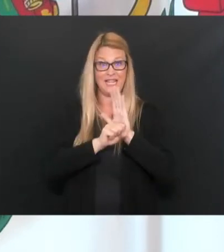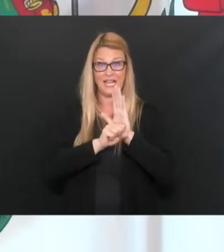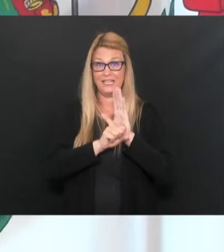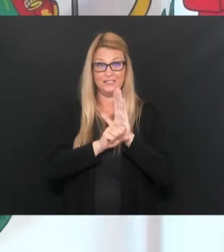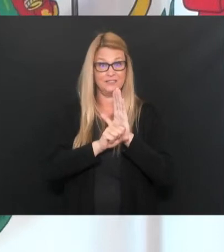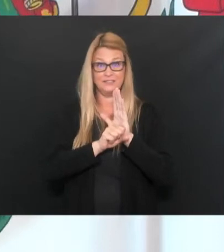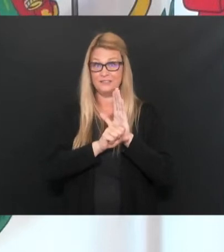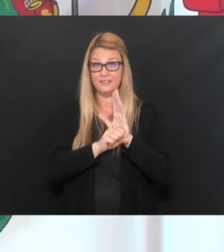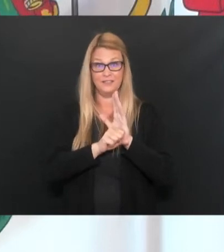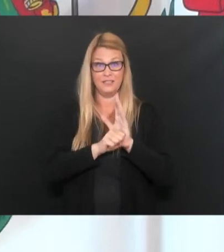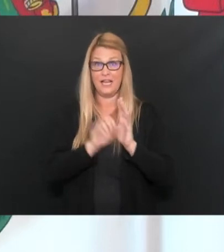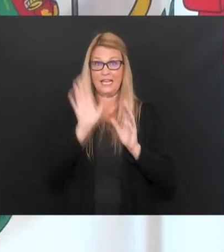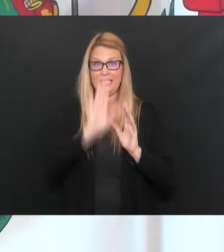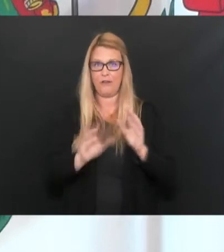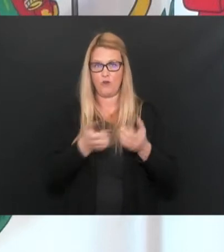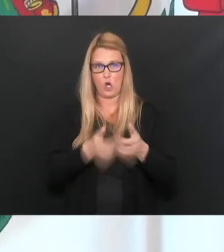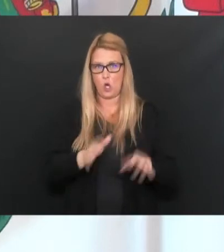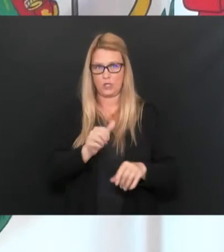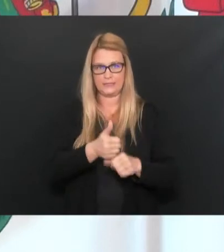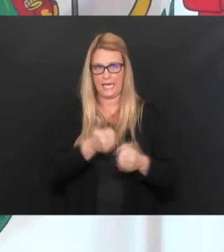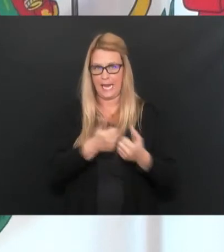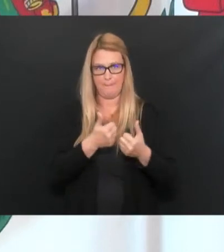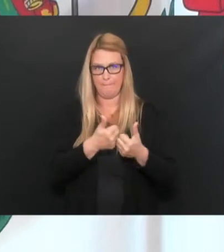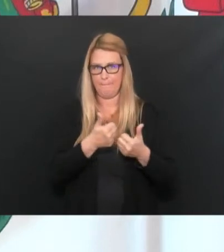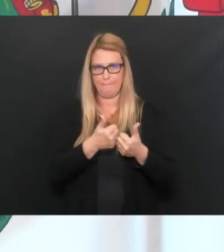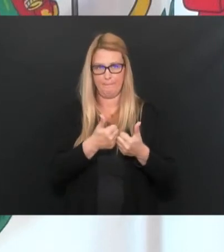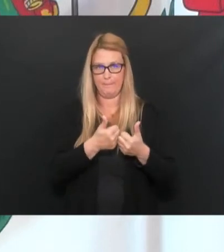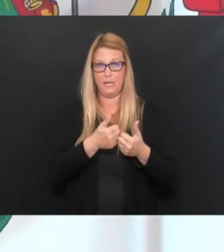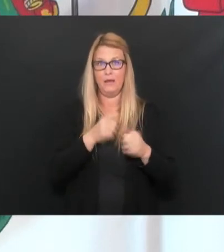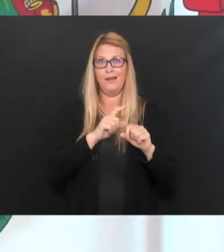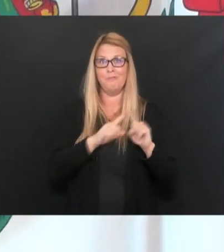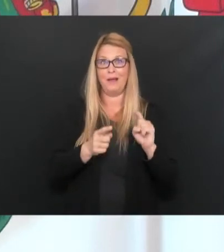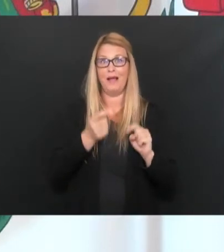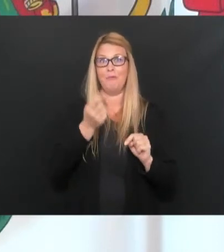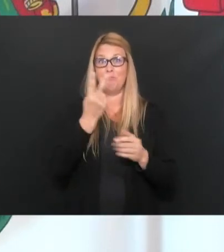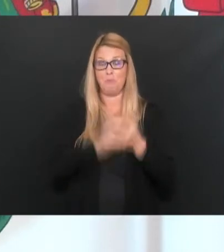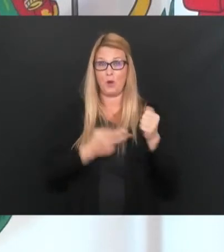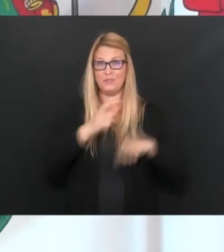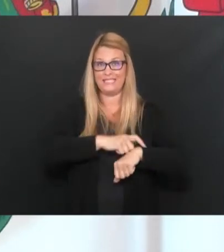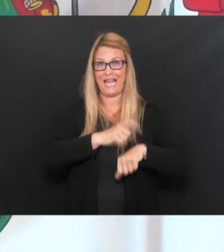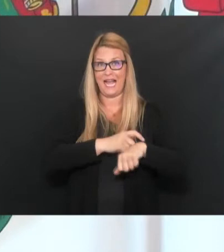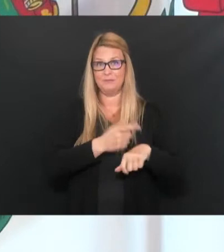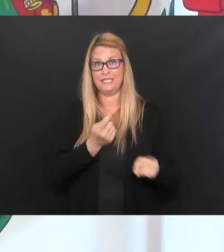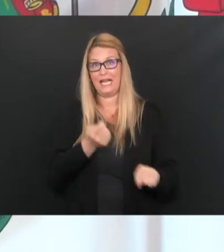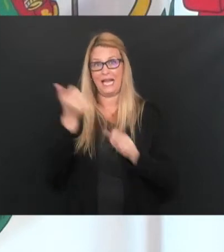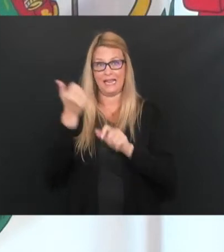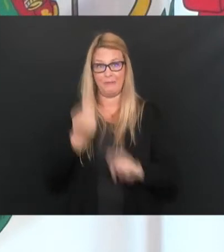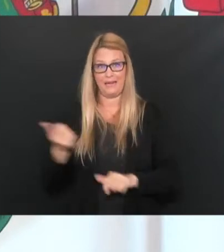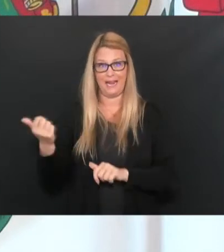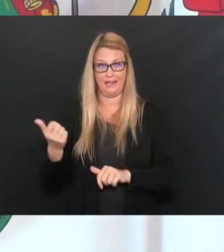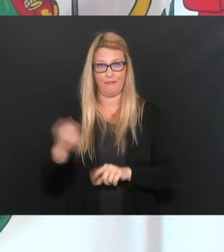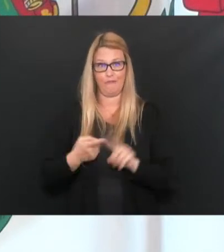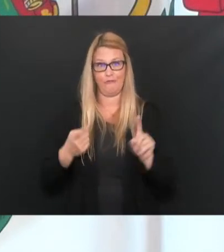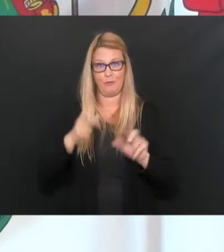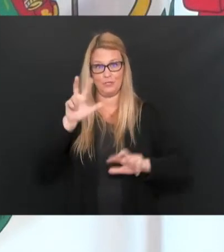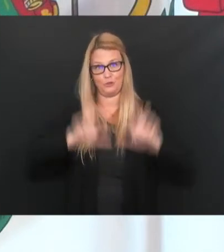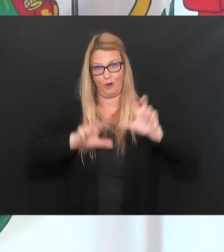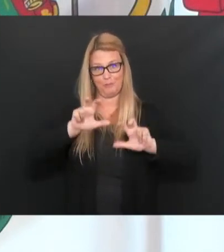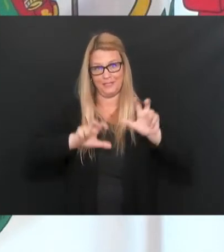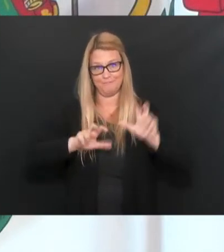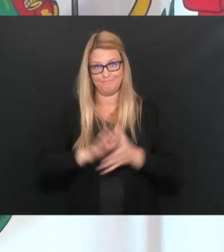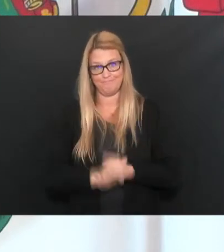eliminated both years. They haven't lost a game, and they've been eliminated both times.